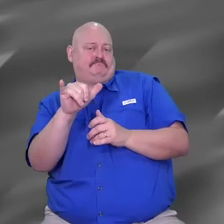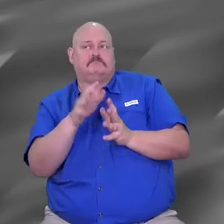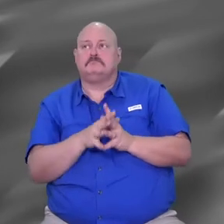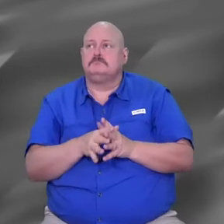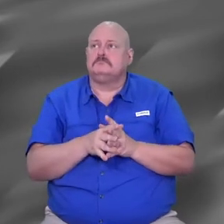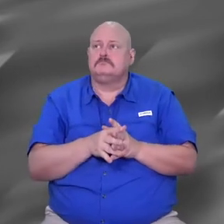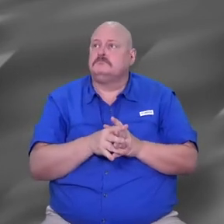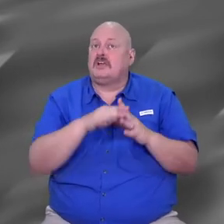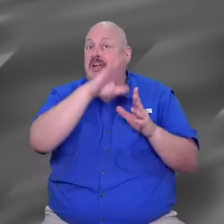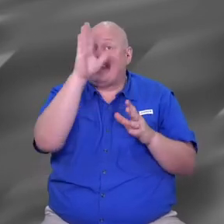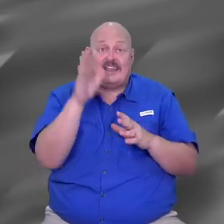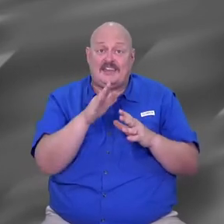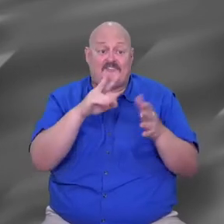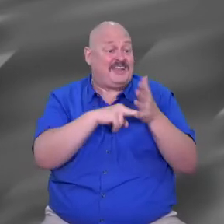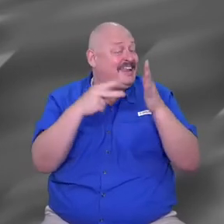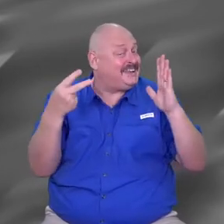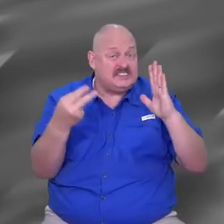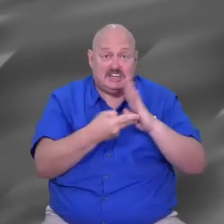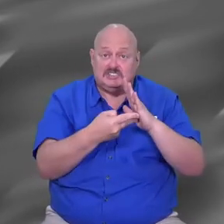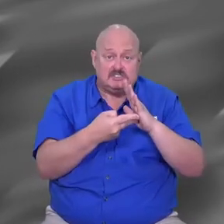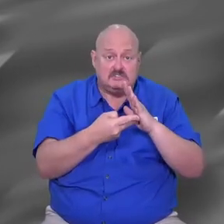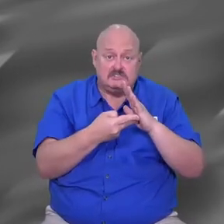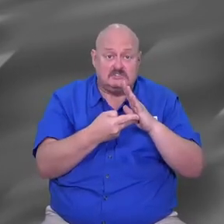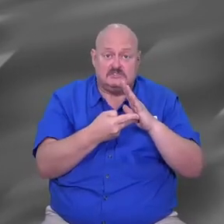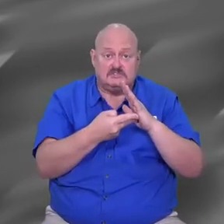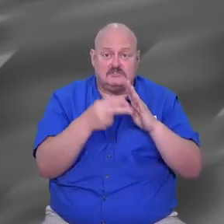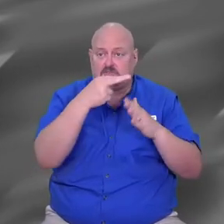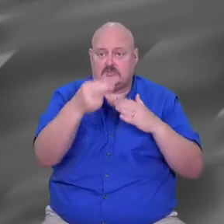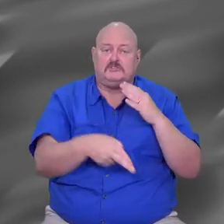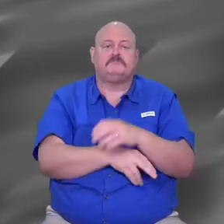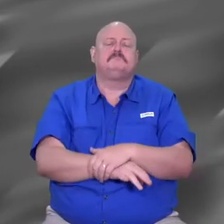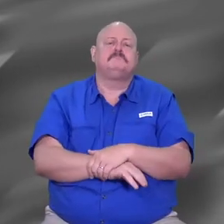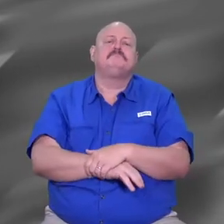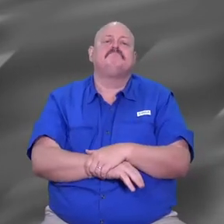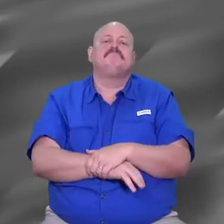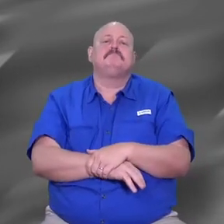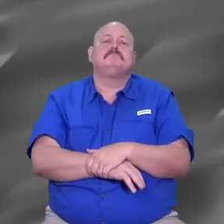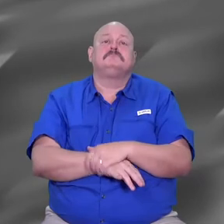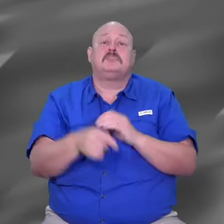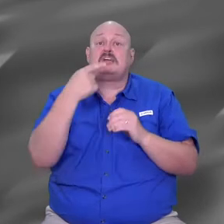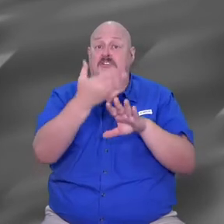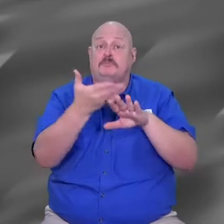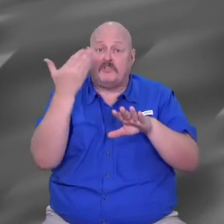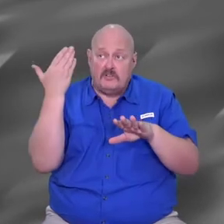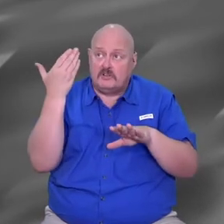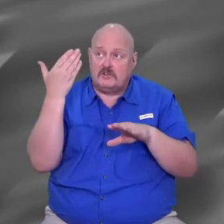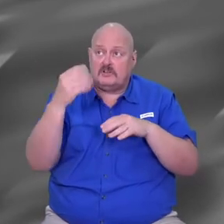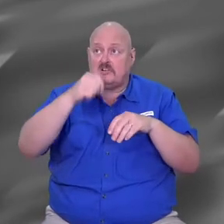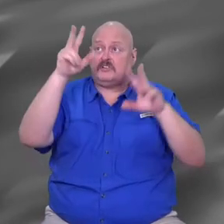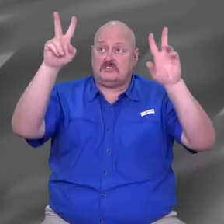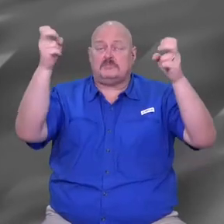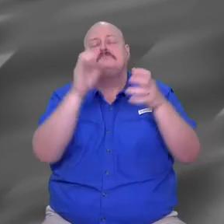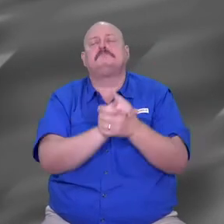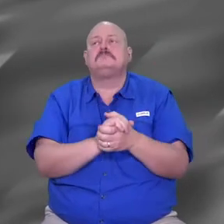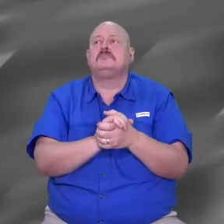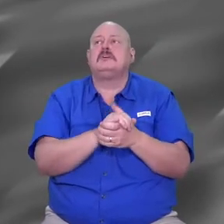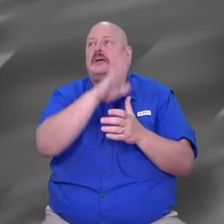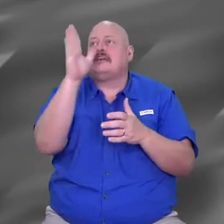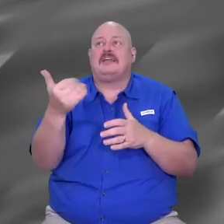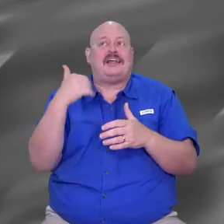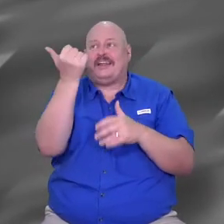There was never the intention for the end result. I've said this before, it's about another subject matter. I've never